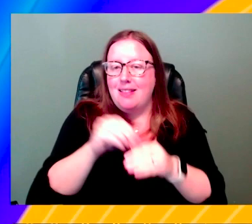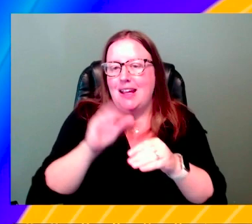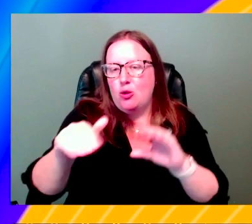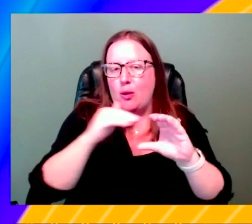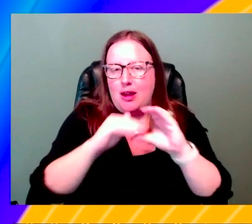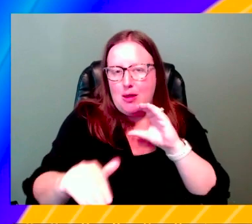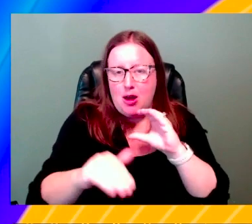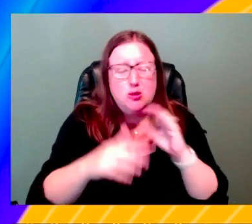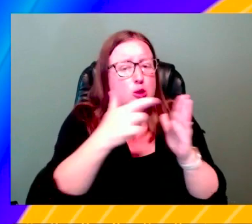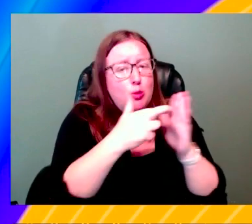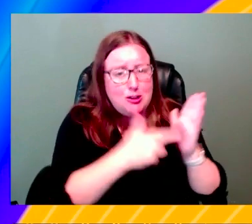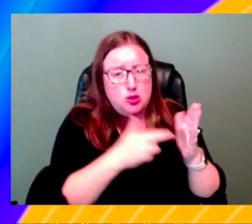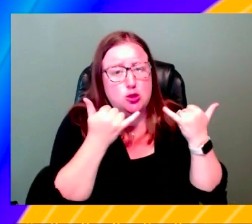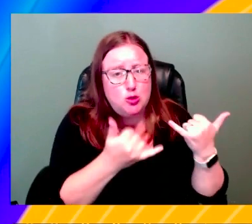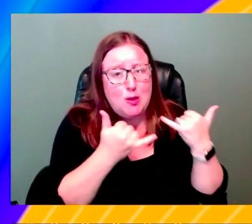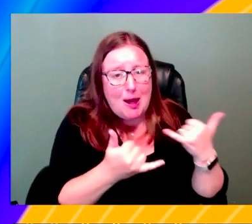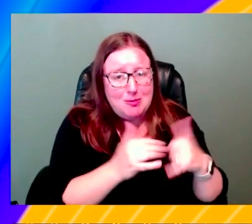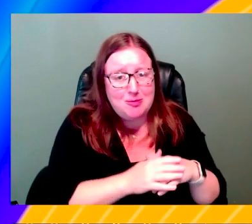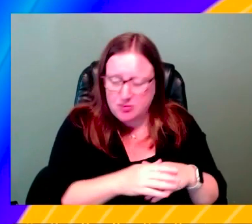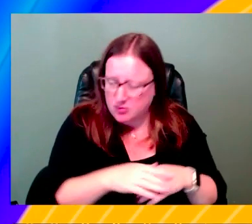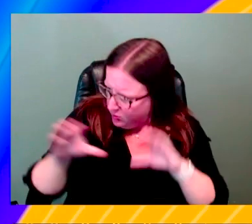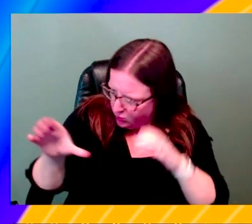today. Do it.